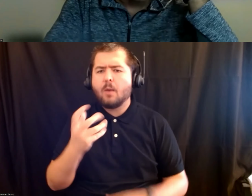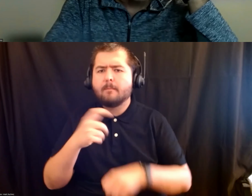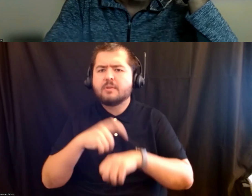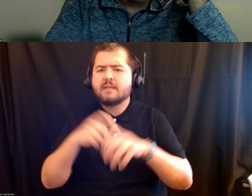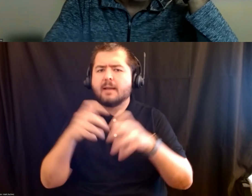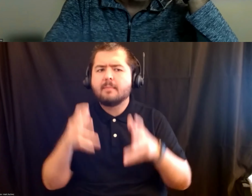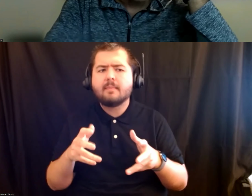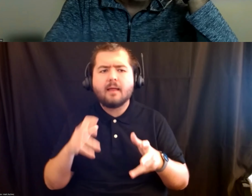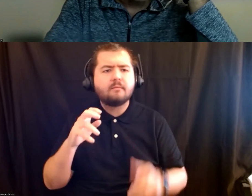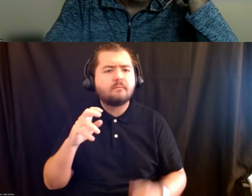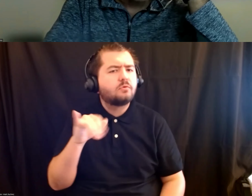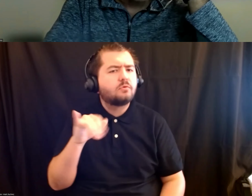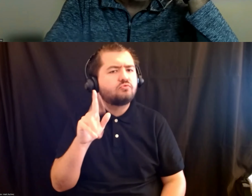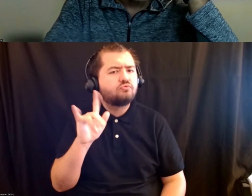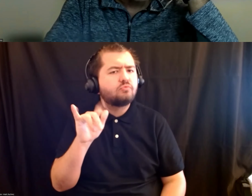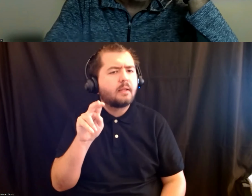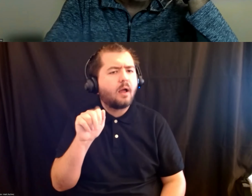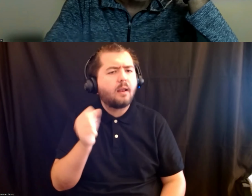Juliana?